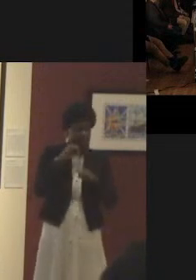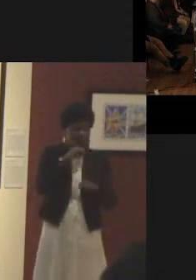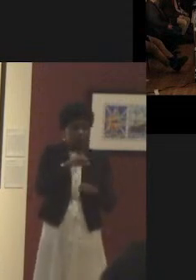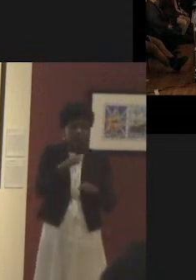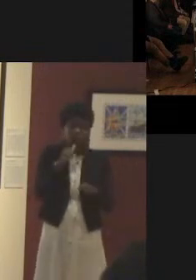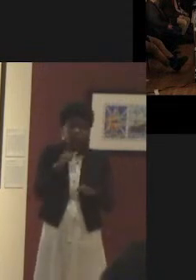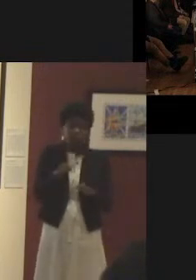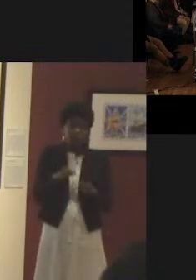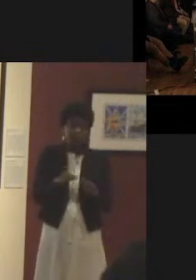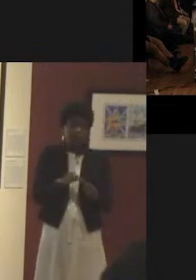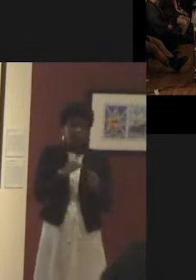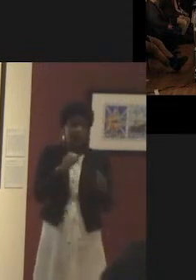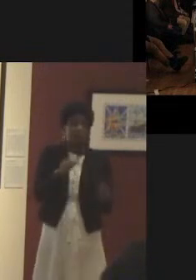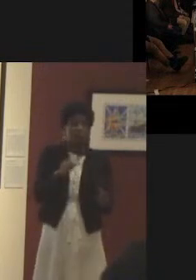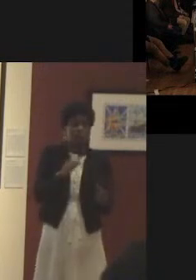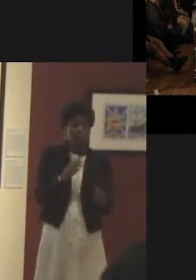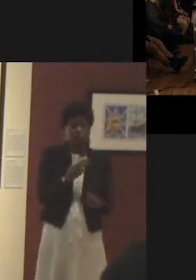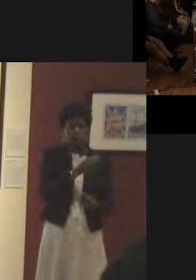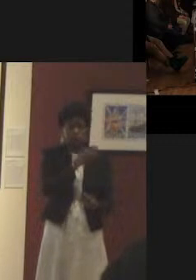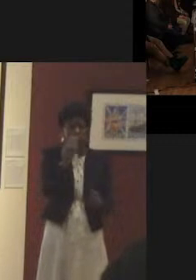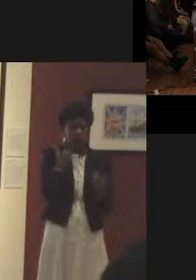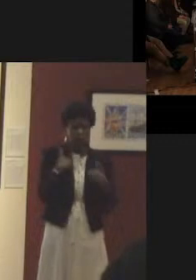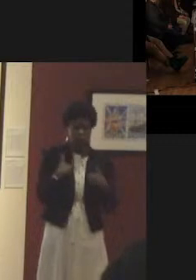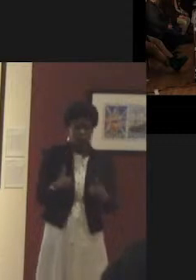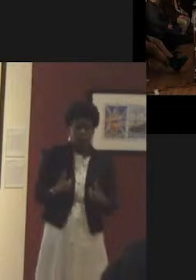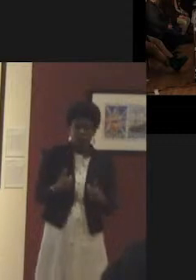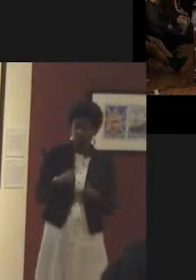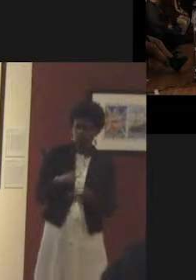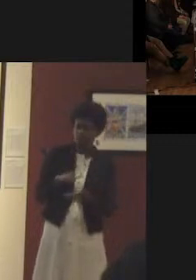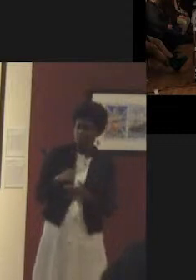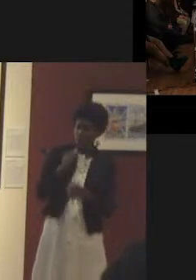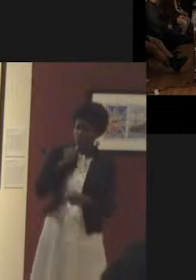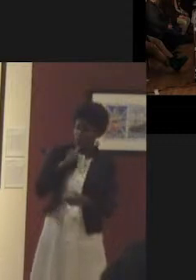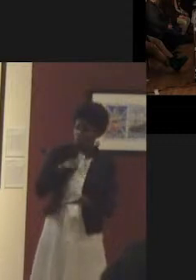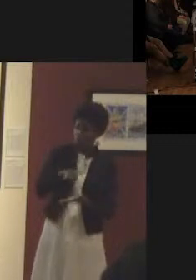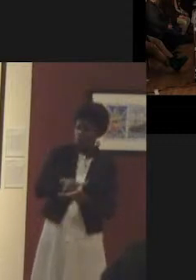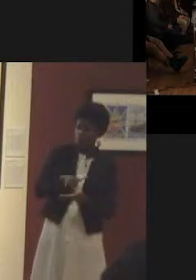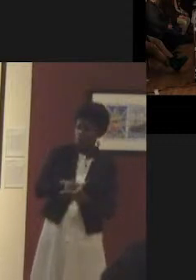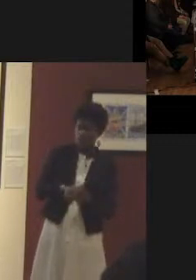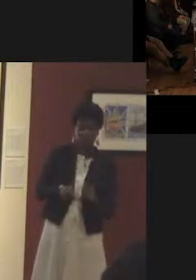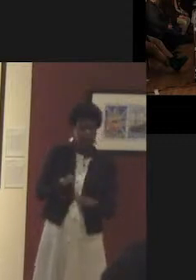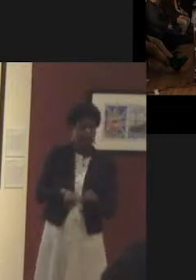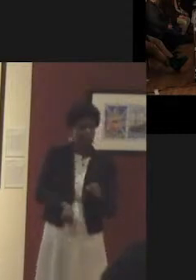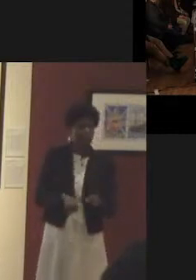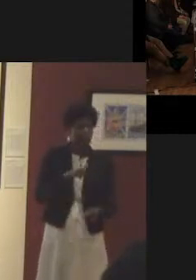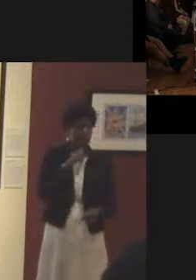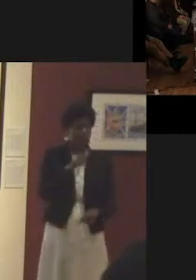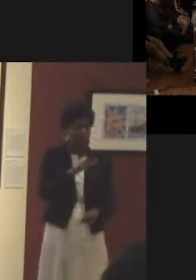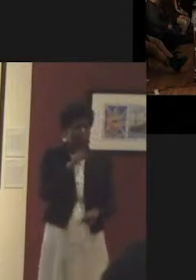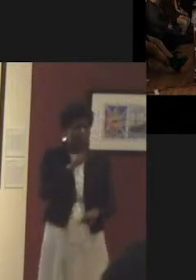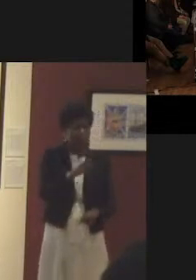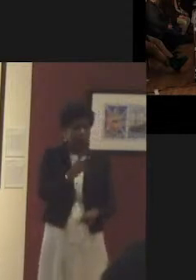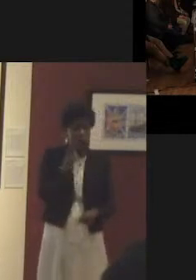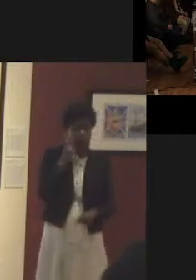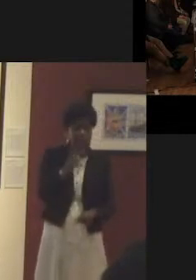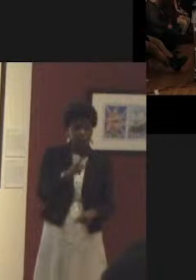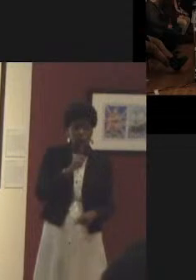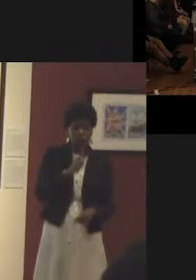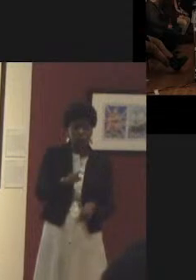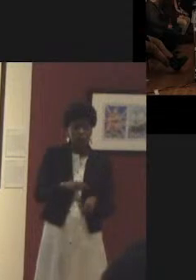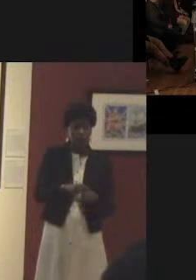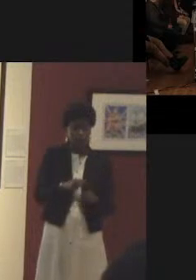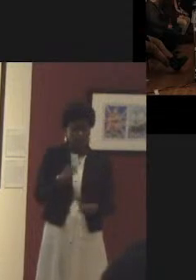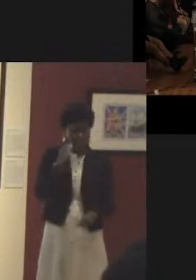body as one incapable of suffering and immune to pain. We see in real time the endurance that is